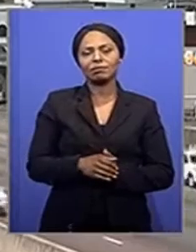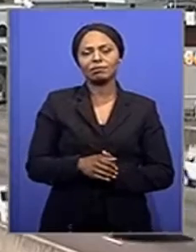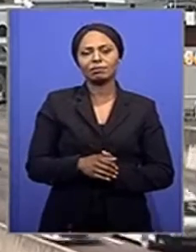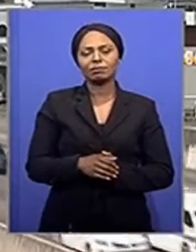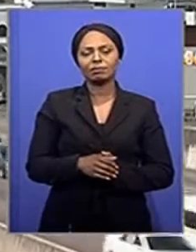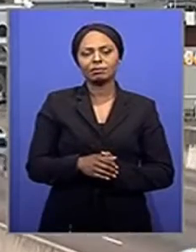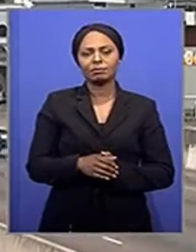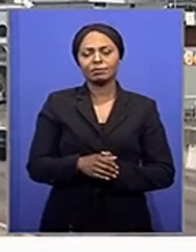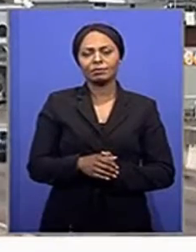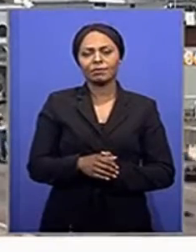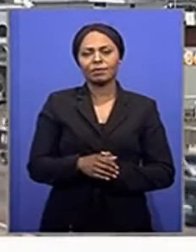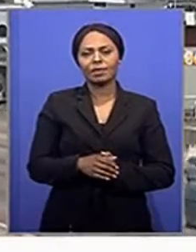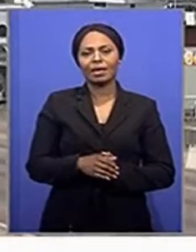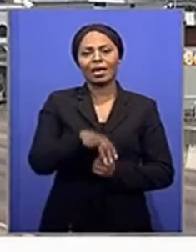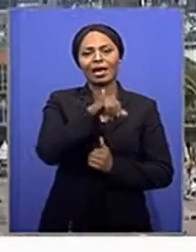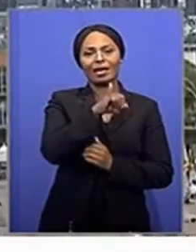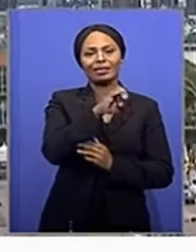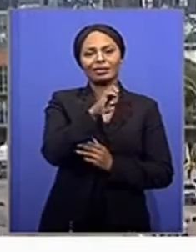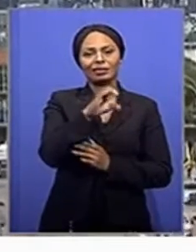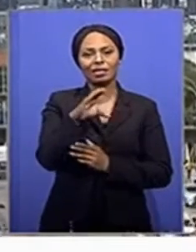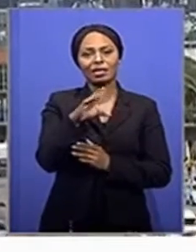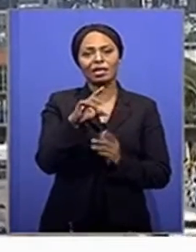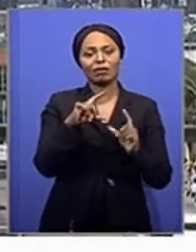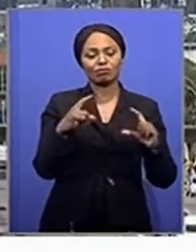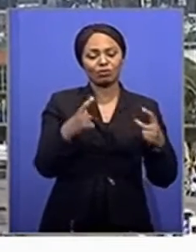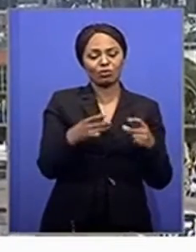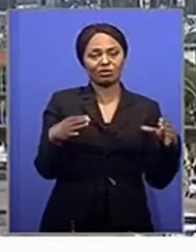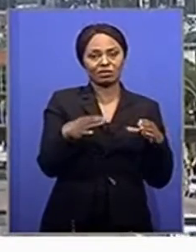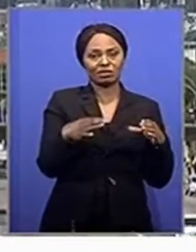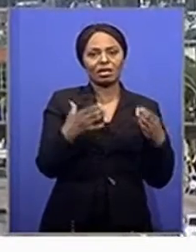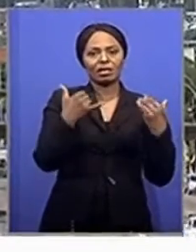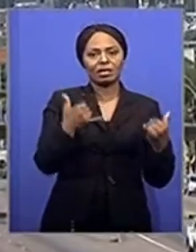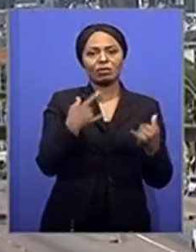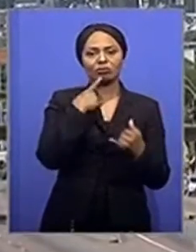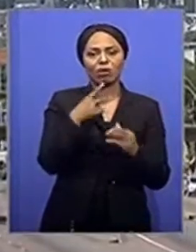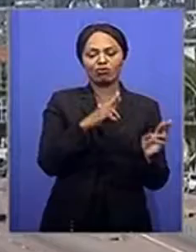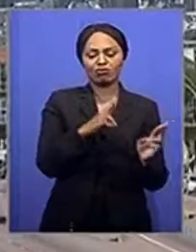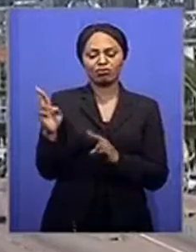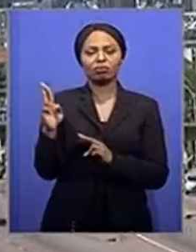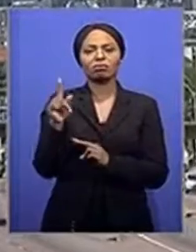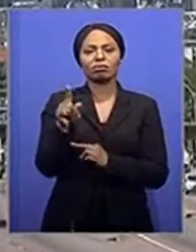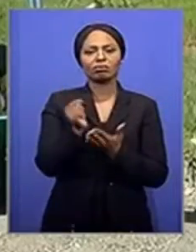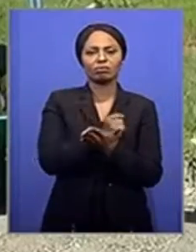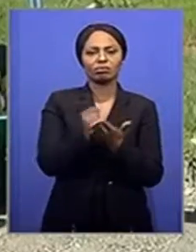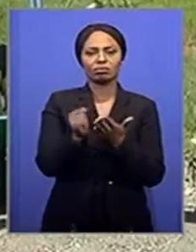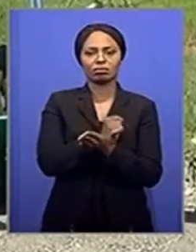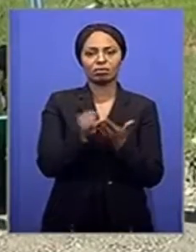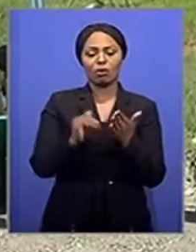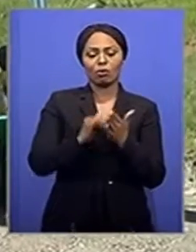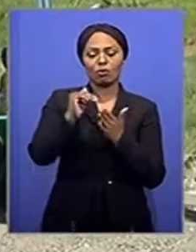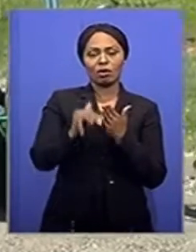Komishene yeo e kemego ya dikgetho IEC ka provinceng e re komana madula e bapile go ingwadišetša dikgetho mo mafelong a